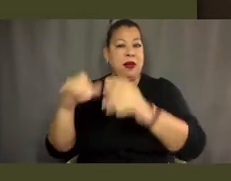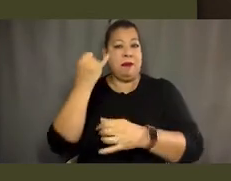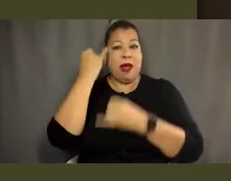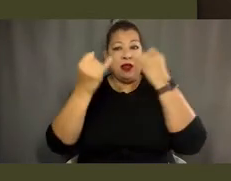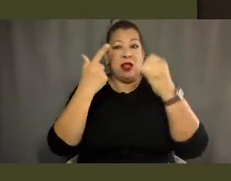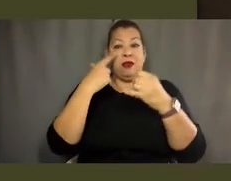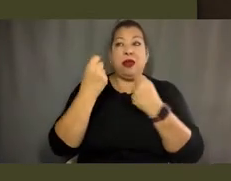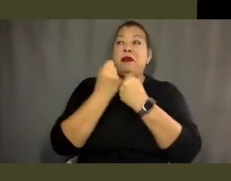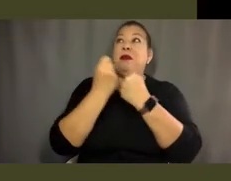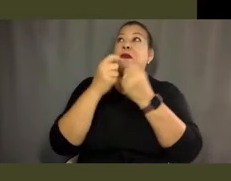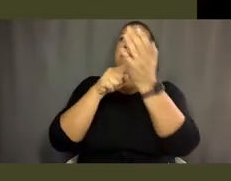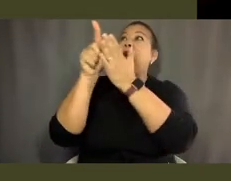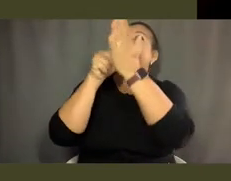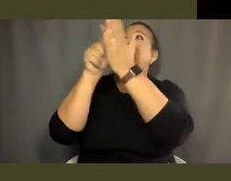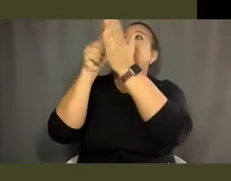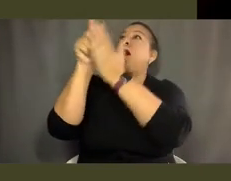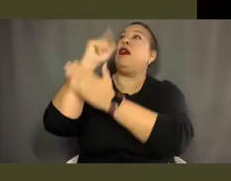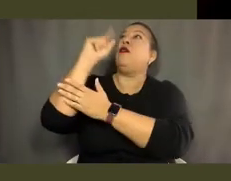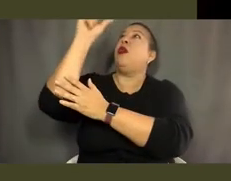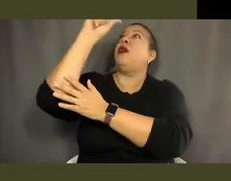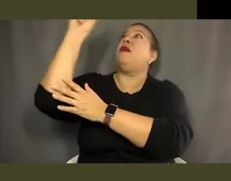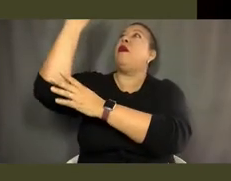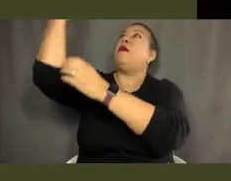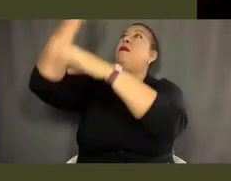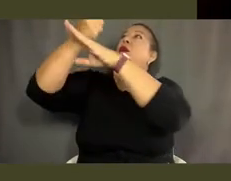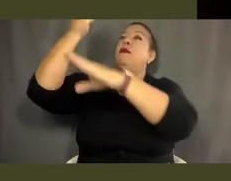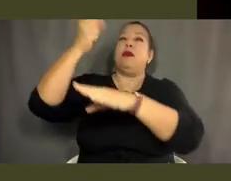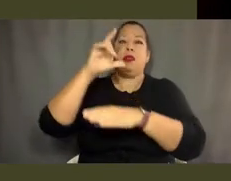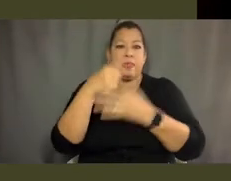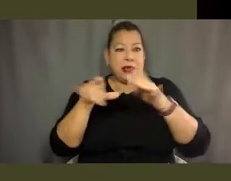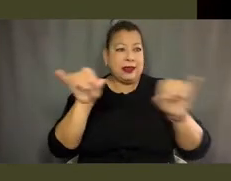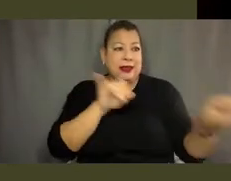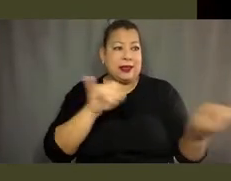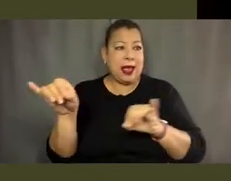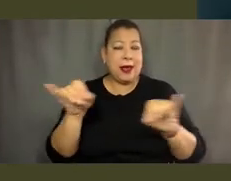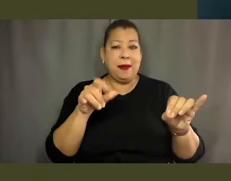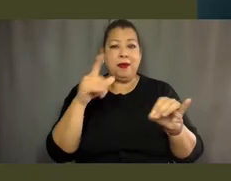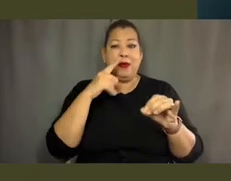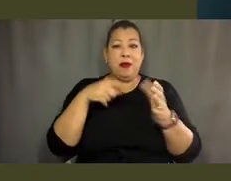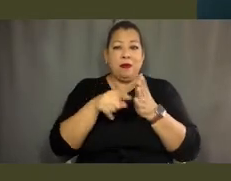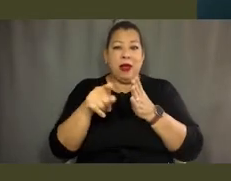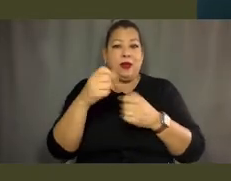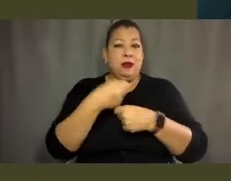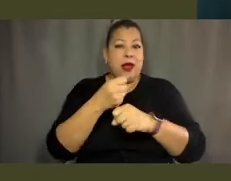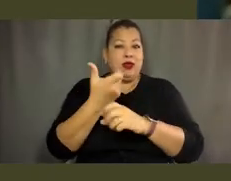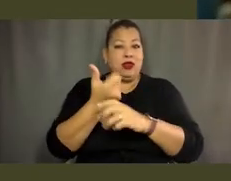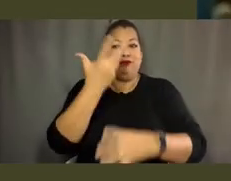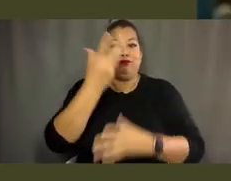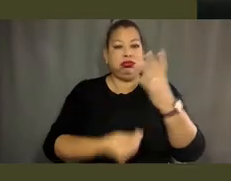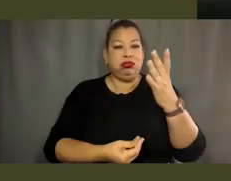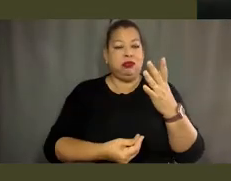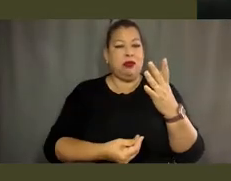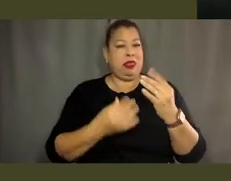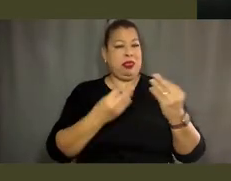giant meteors. That's what you're doing right now. Think of all the other things you could do with that